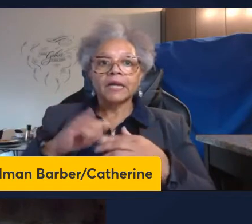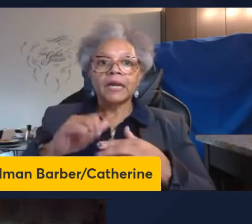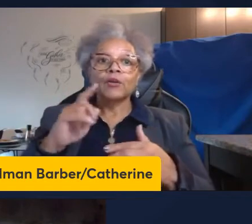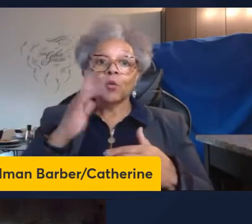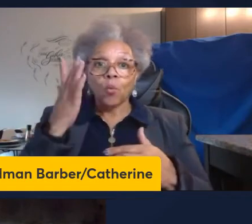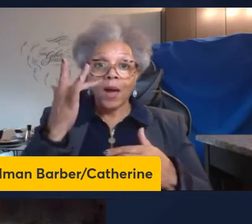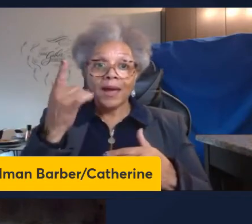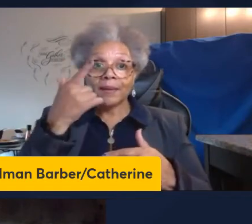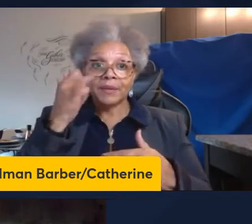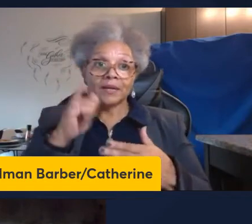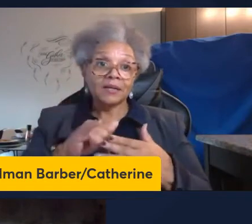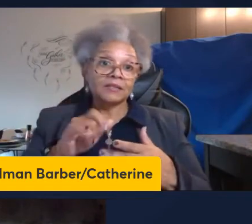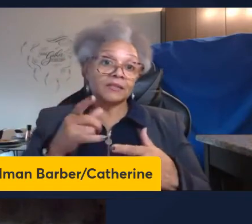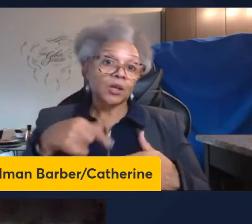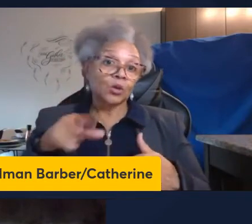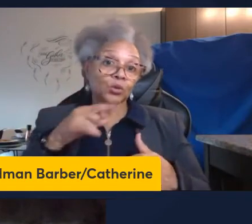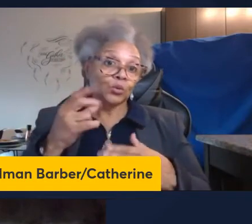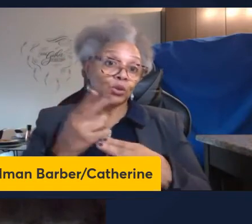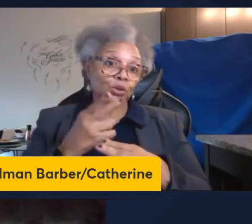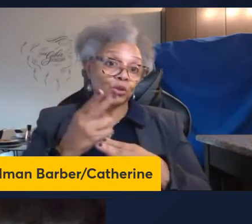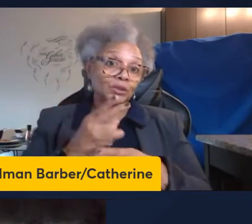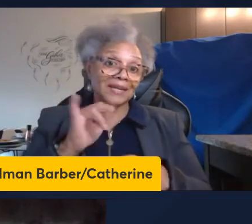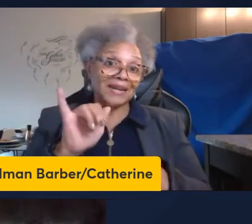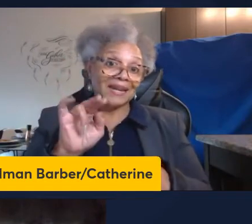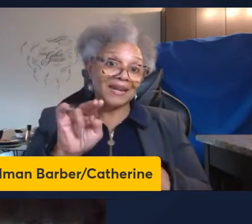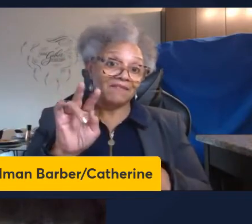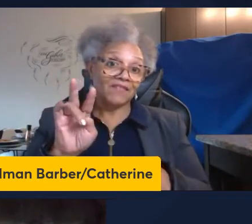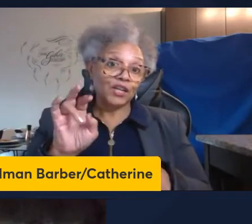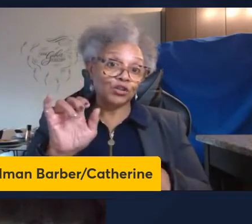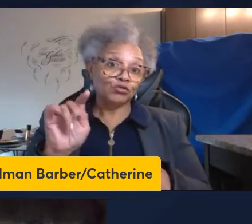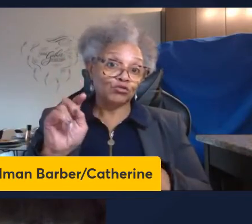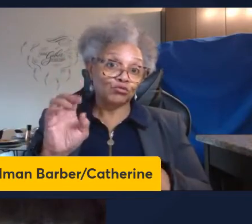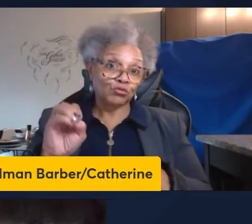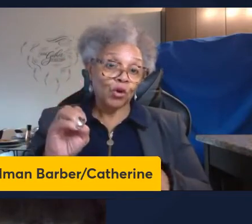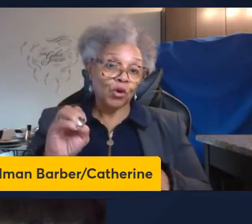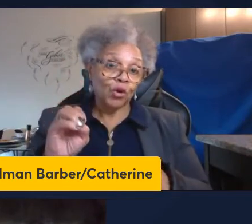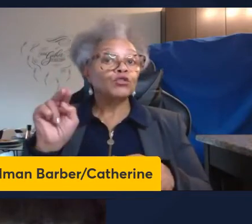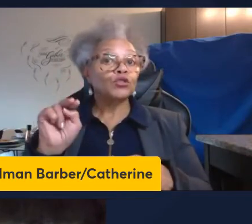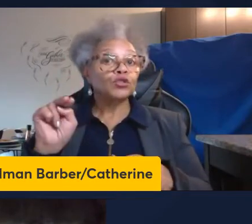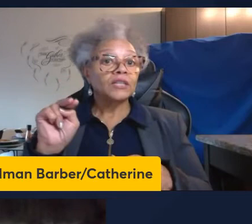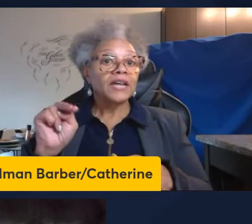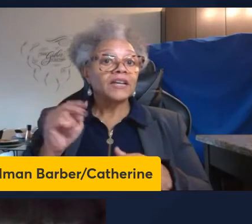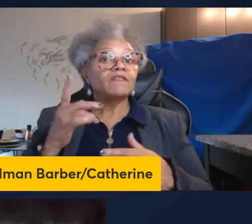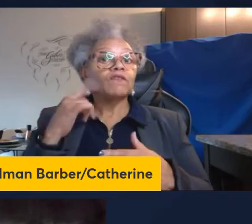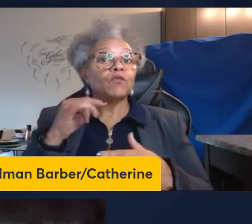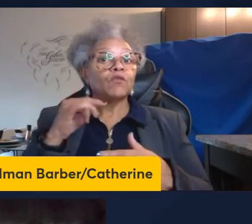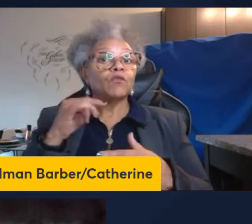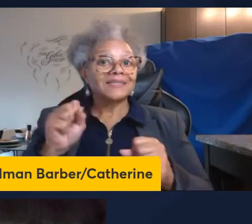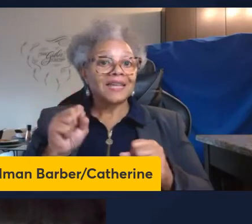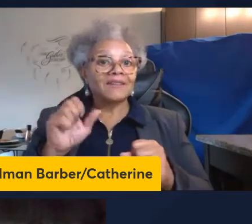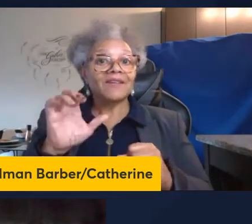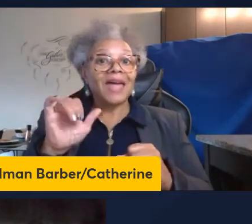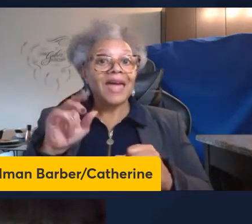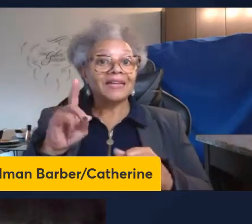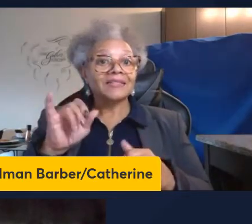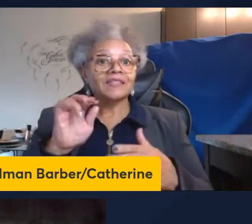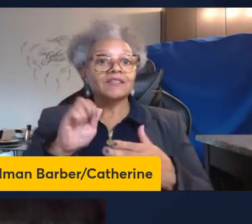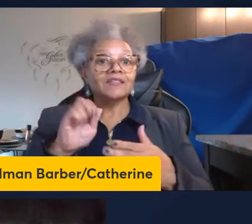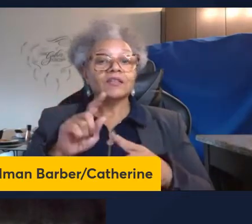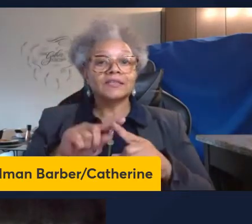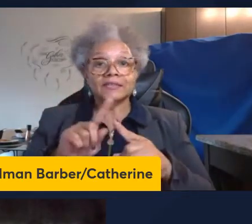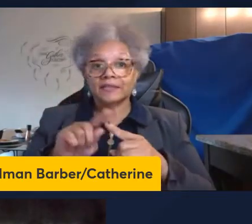whereby we can use these antibodies in vitro, and it actually neutralizes the ability for, say, palmitic acid to activate dendritic cells in presenting